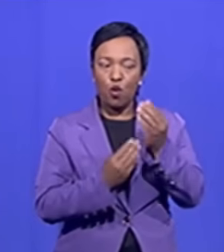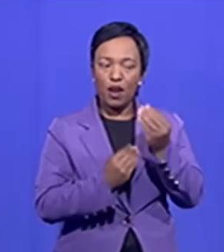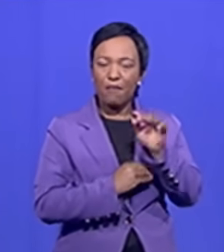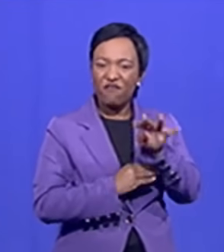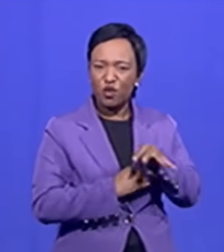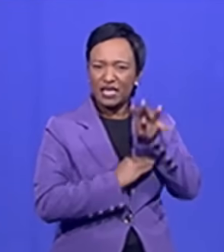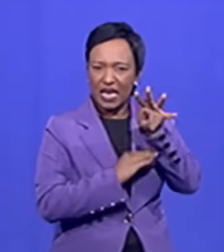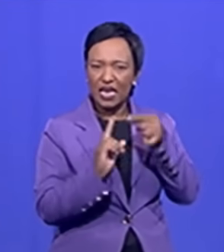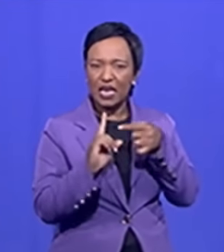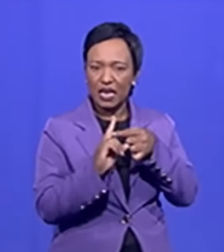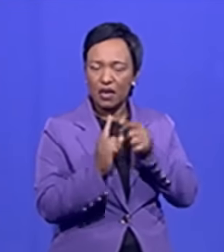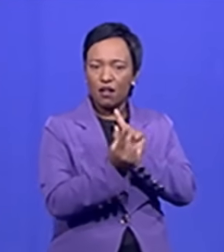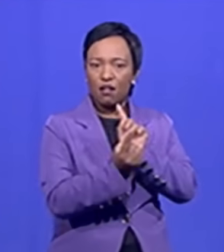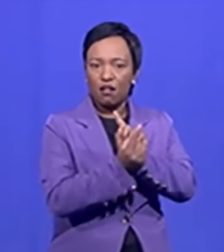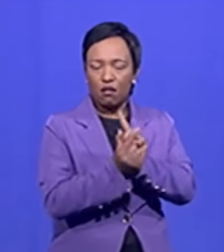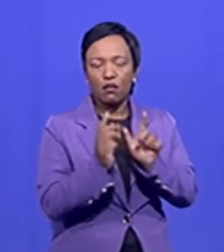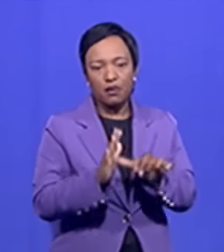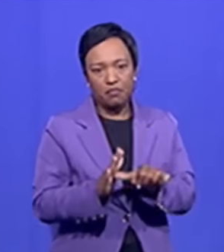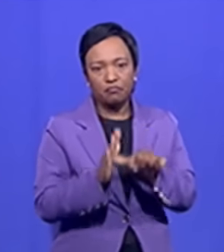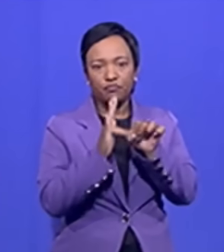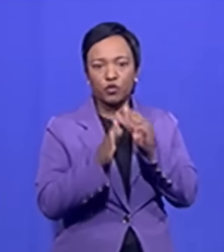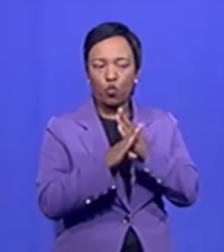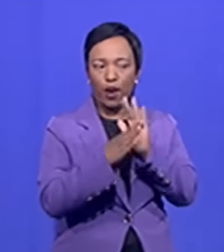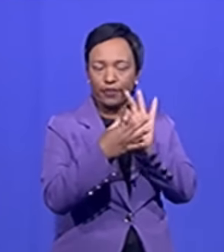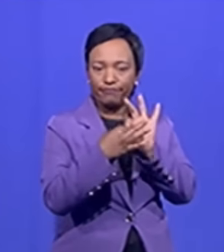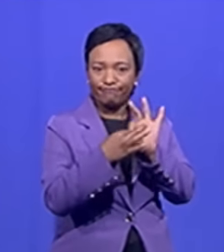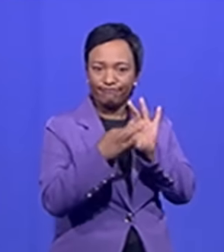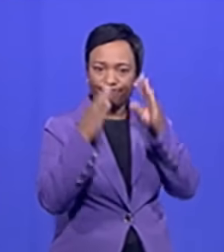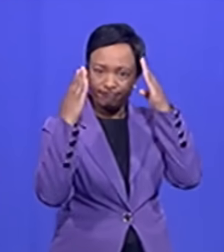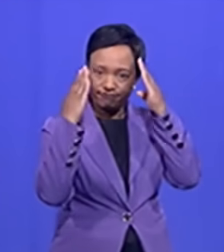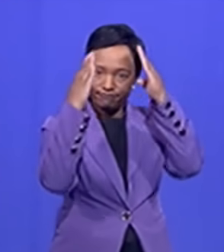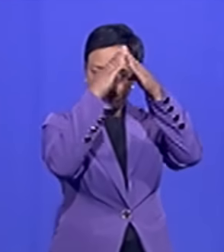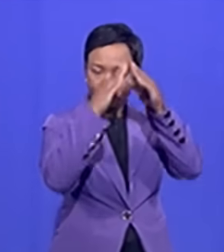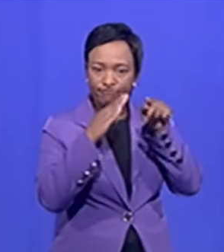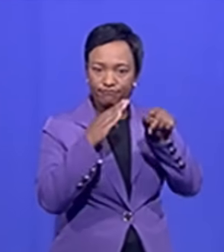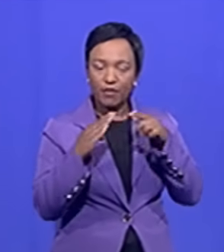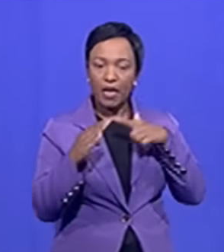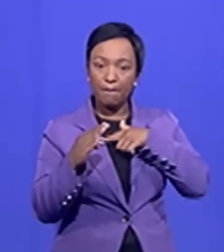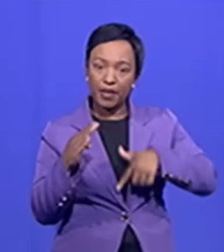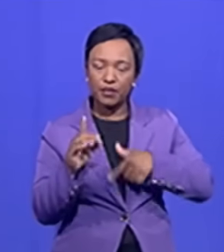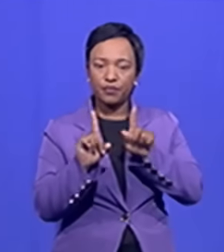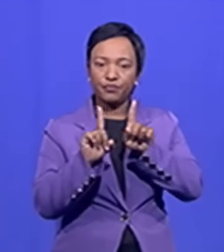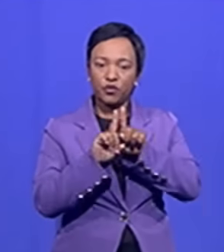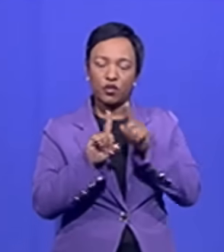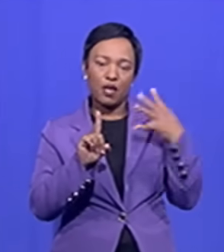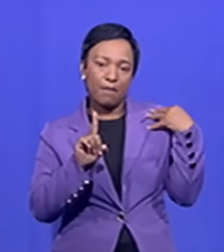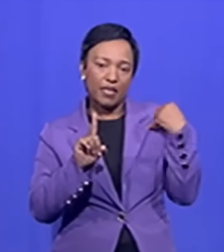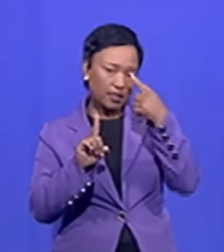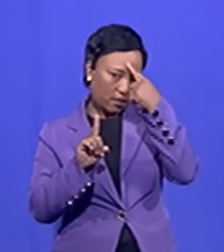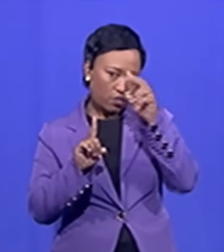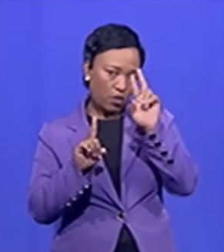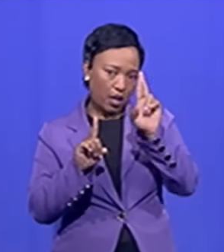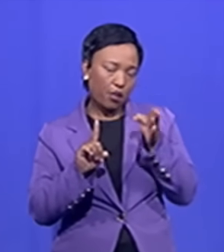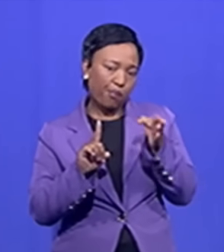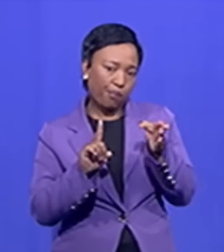ho Afrika Borwa ho beng le tshebedisano le mopapa mme mopresidente o feleditswe ke letona ditabeng tsa matjhaba e leng Ronald